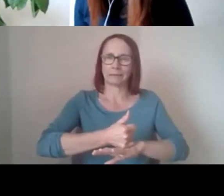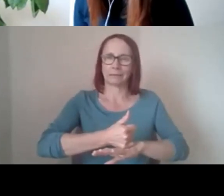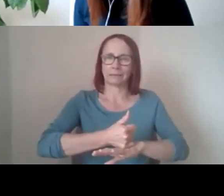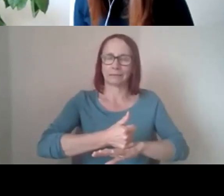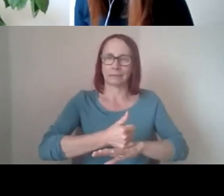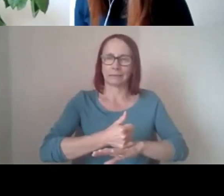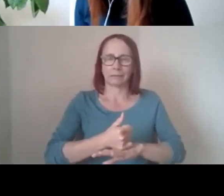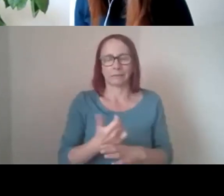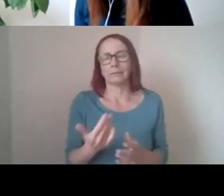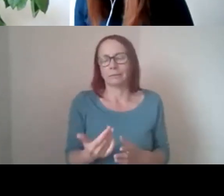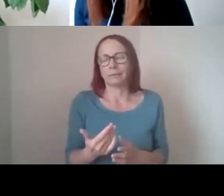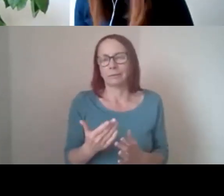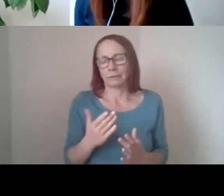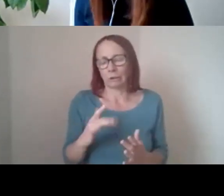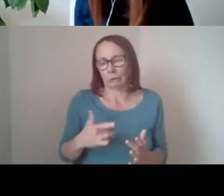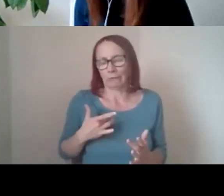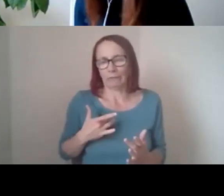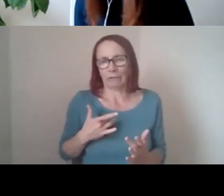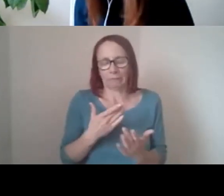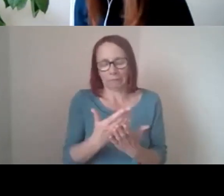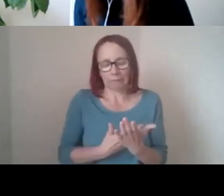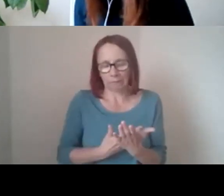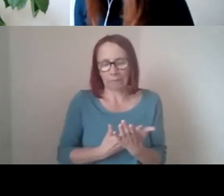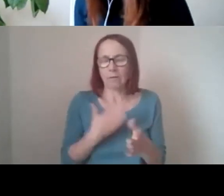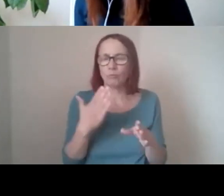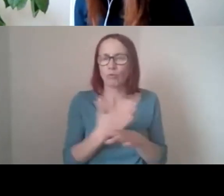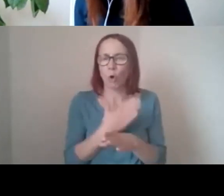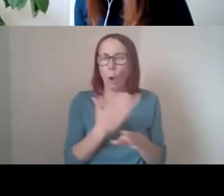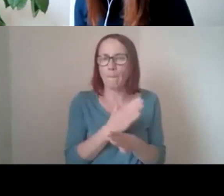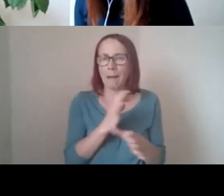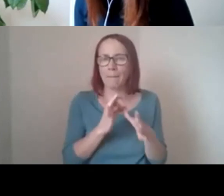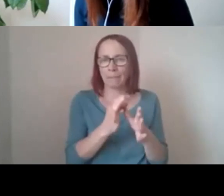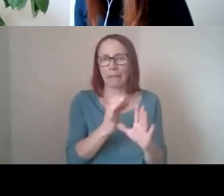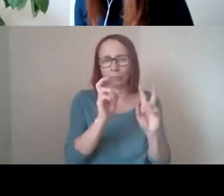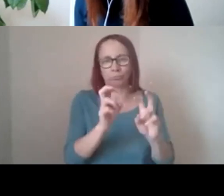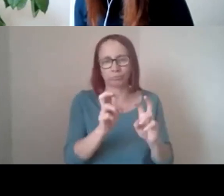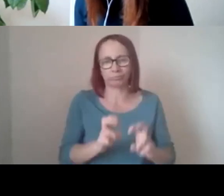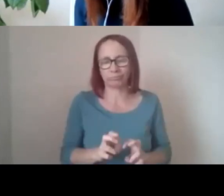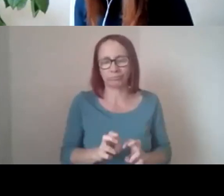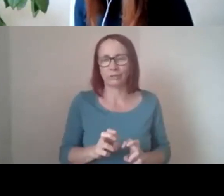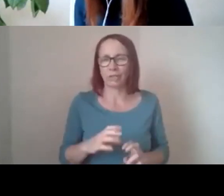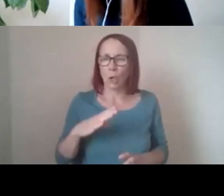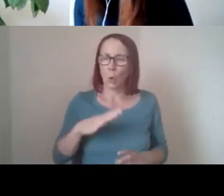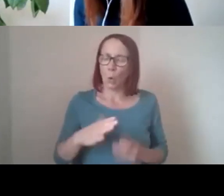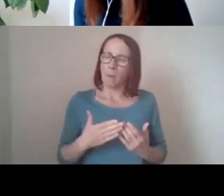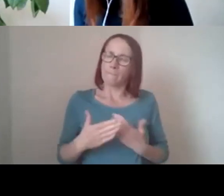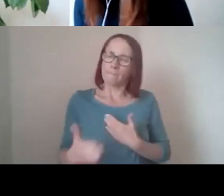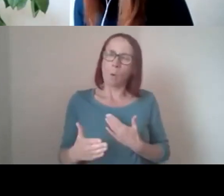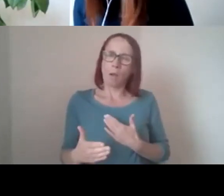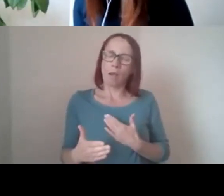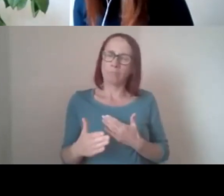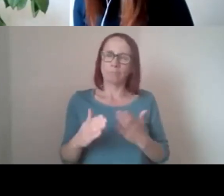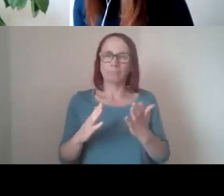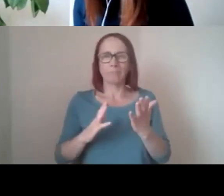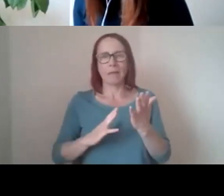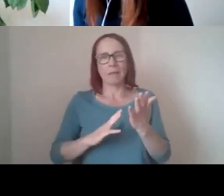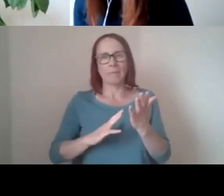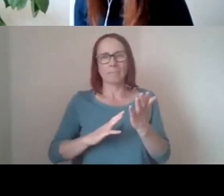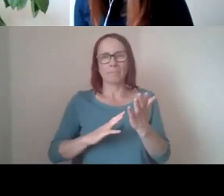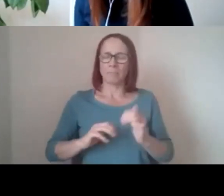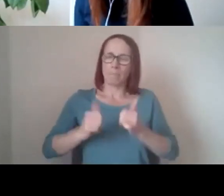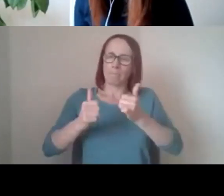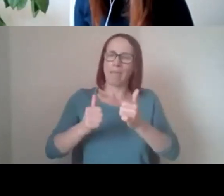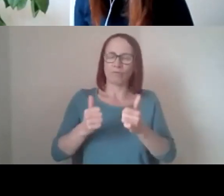you know, it feels like it's a job application. It'd be nice to see more merit-based approaches that recognize